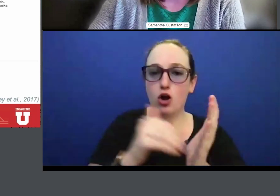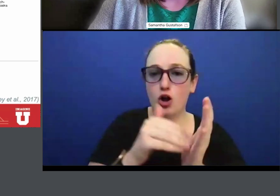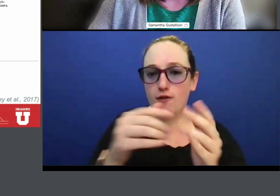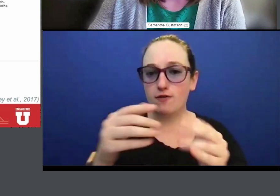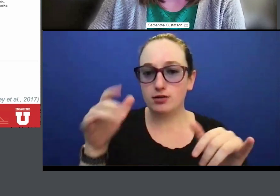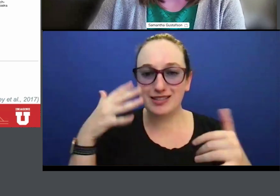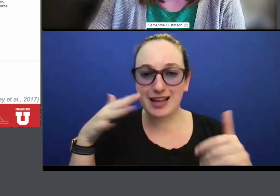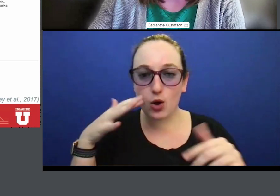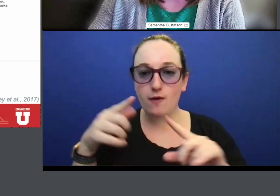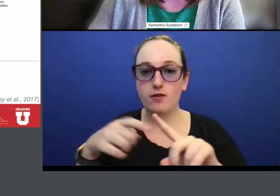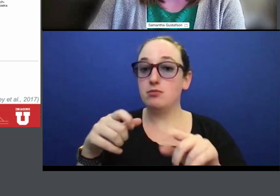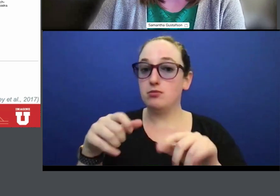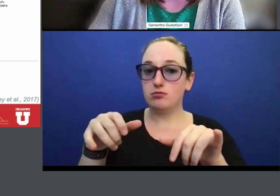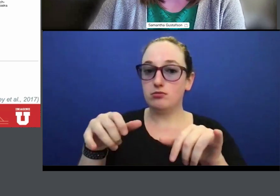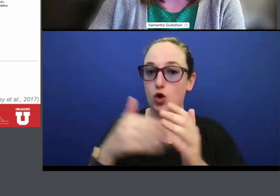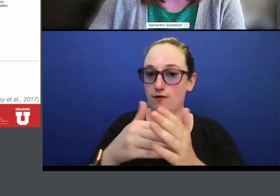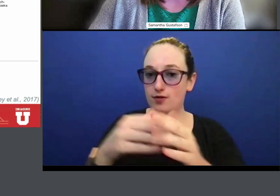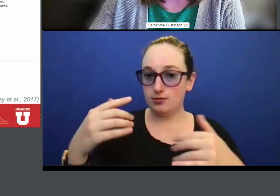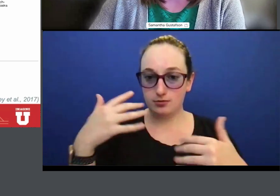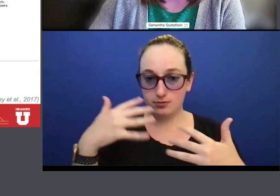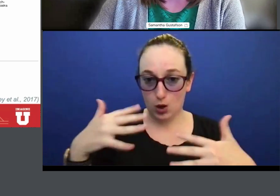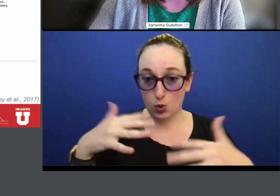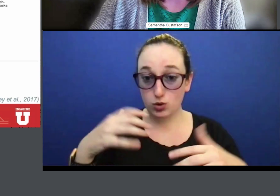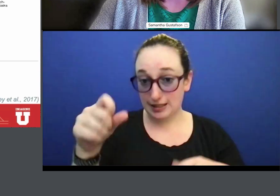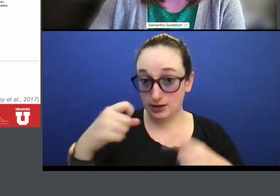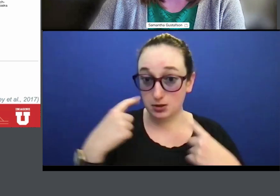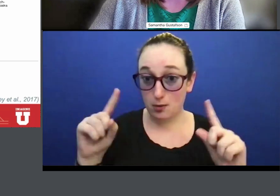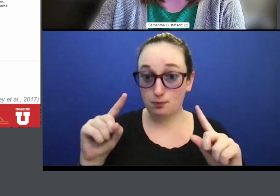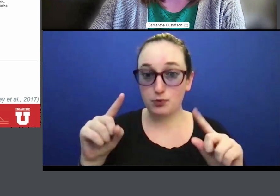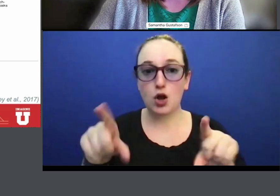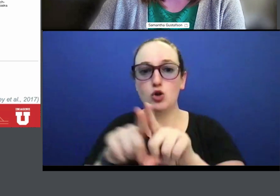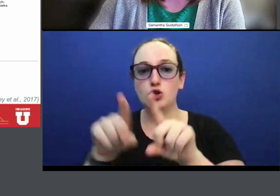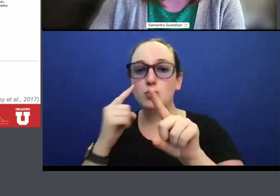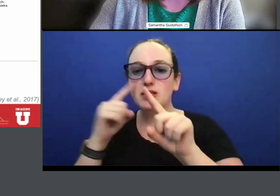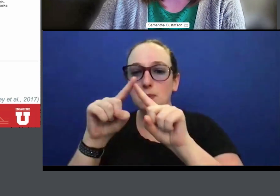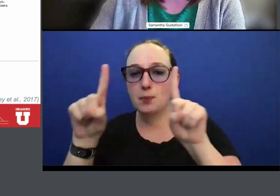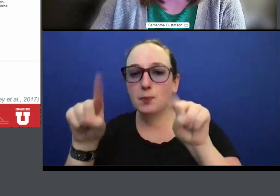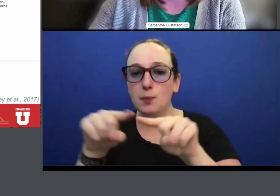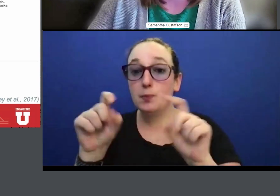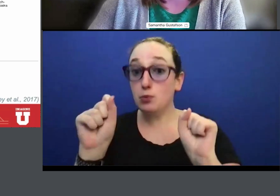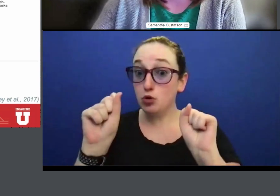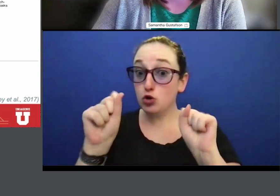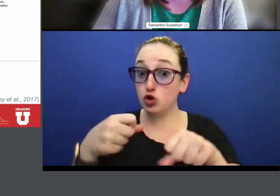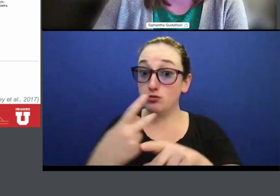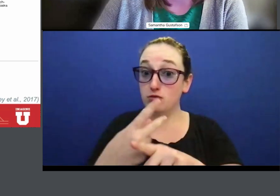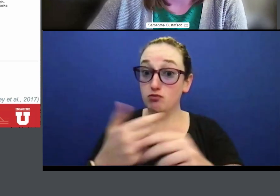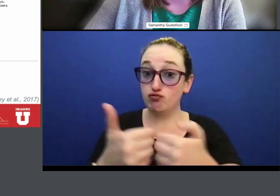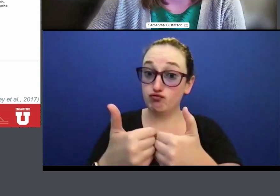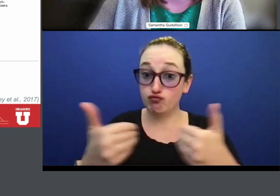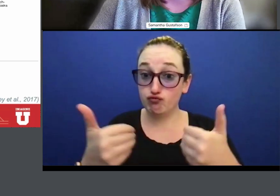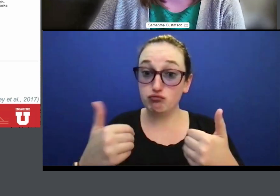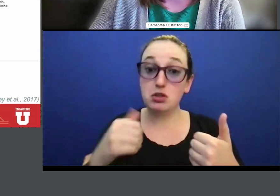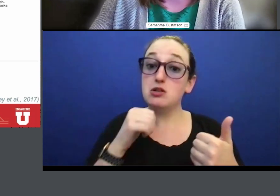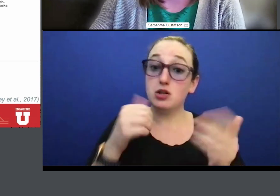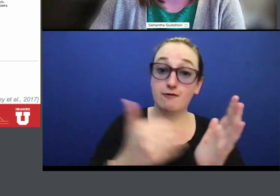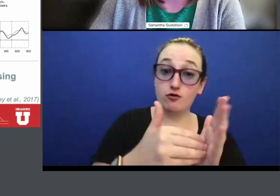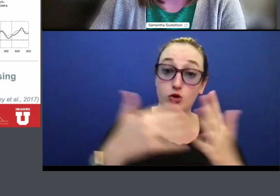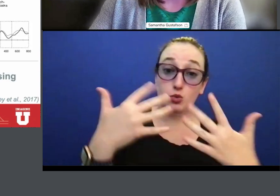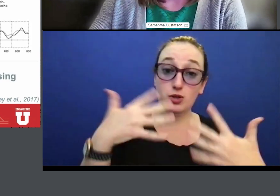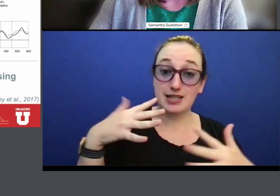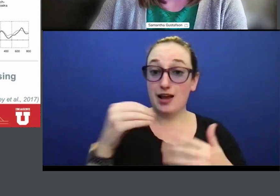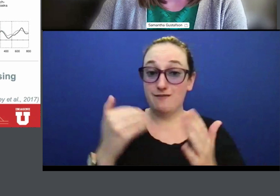sound. For our children who are deaf and hard of hearing, we also saw that ability to discriminate between the infrequent sound and the frequent